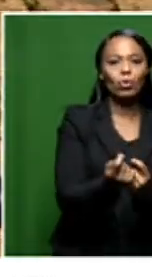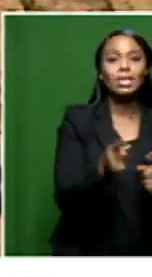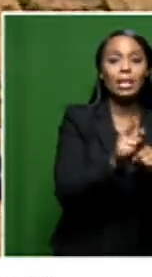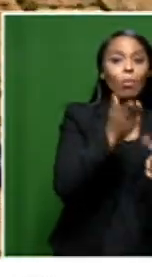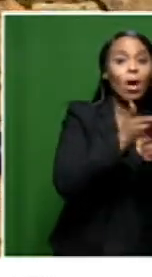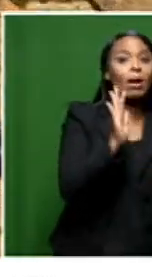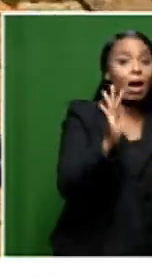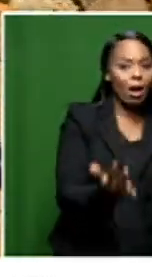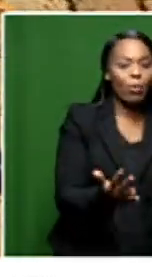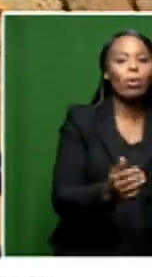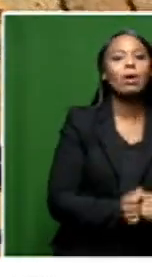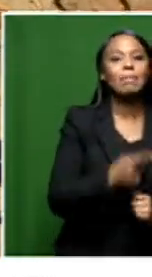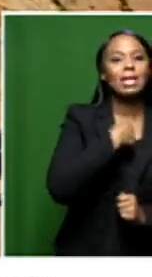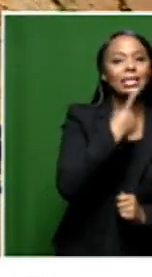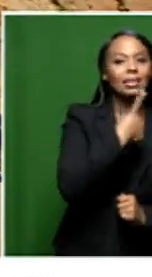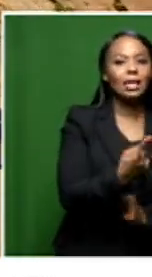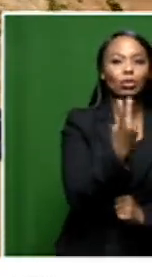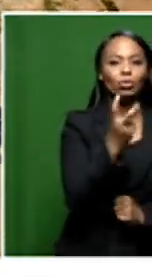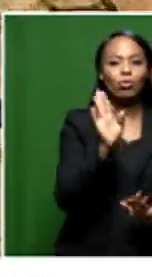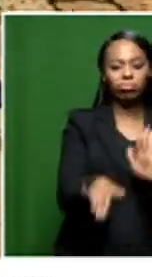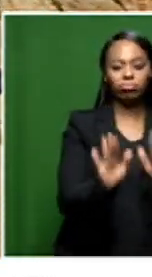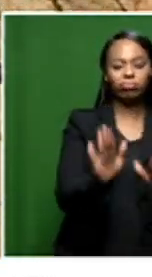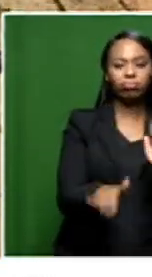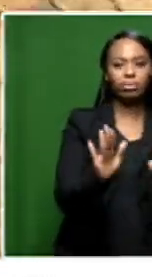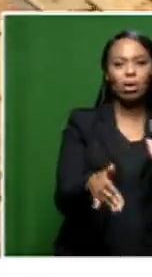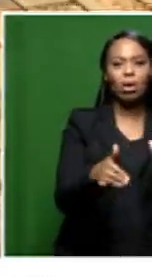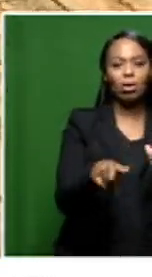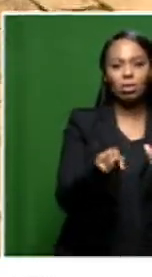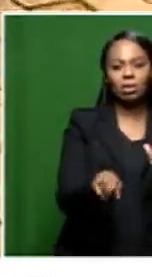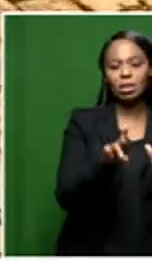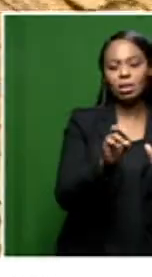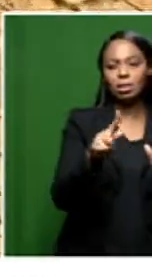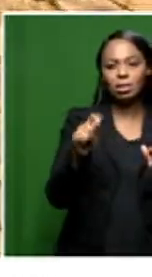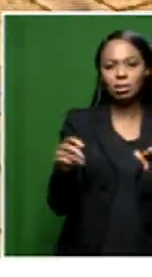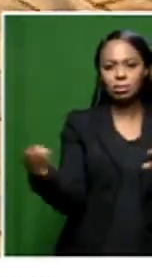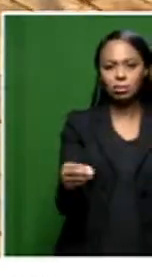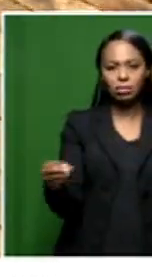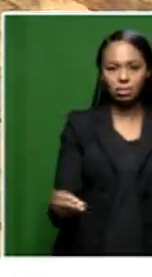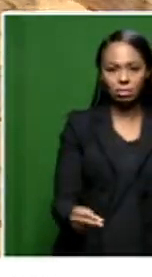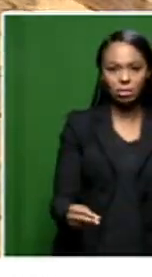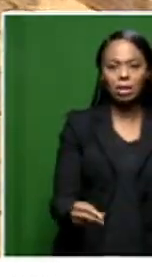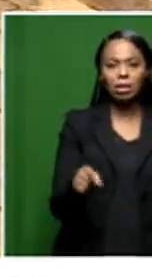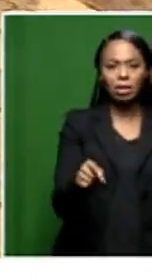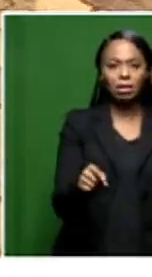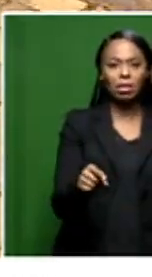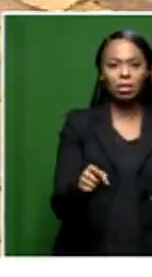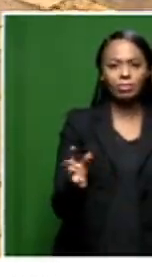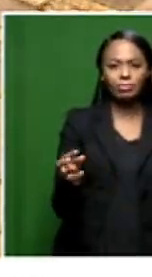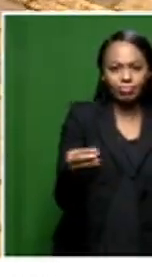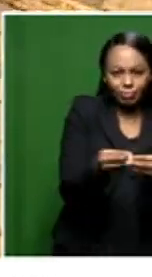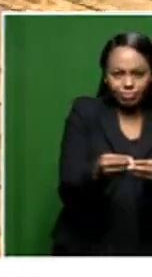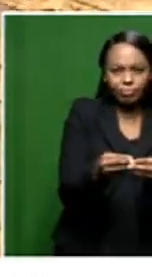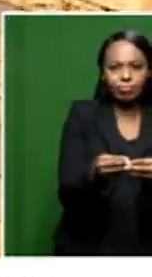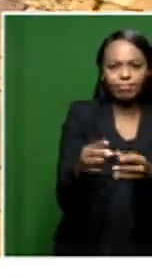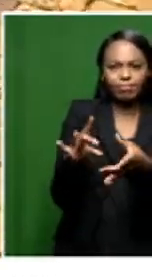is, it uses two foot pedals using connecting rods and a specialized cage setup, which allows the drum, which holds your clothes, to be